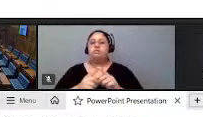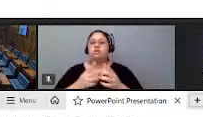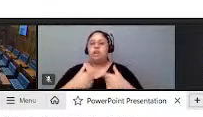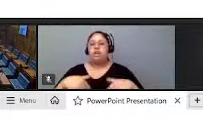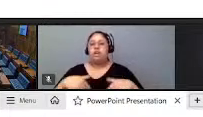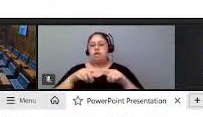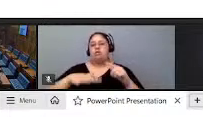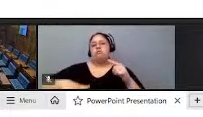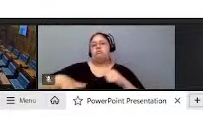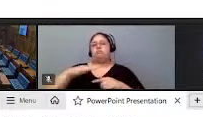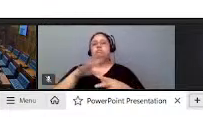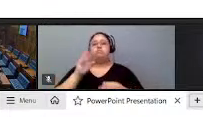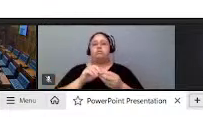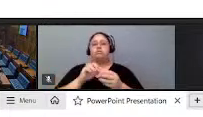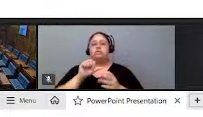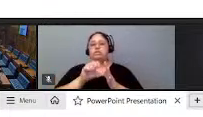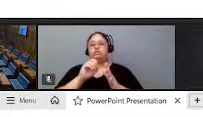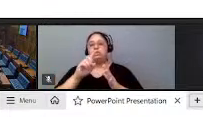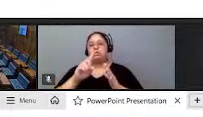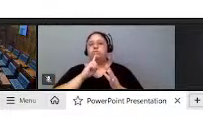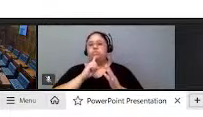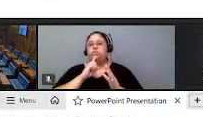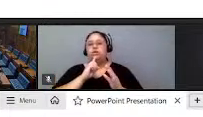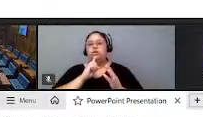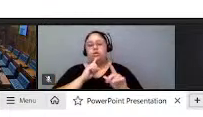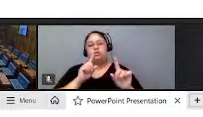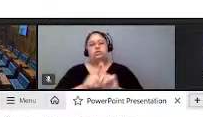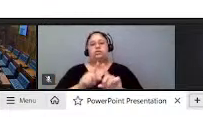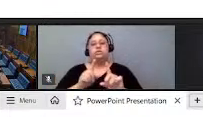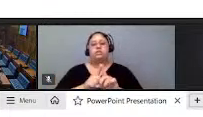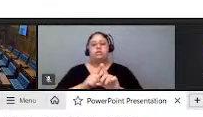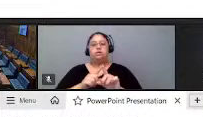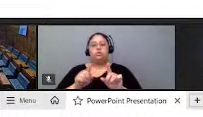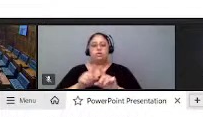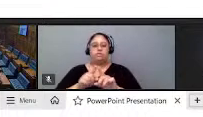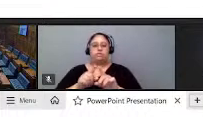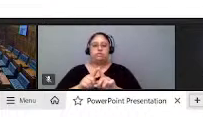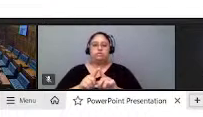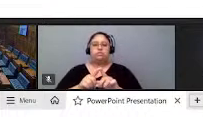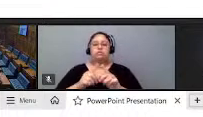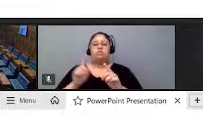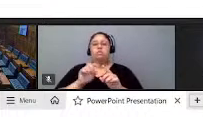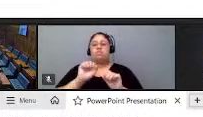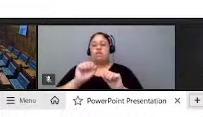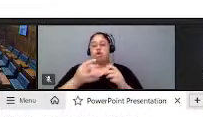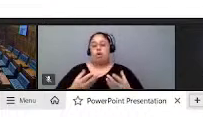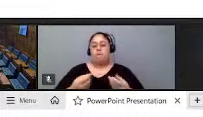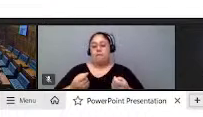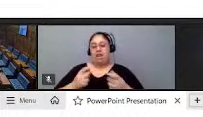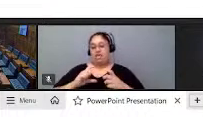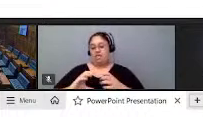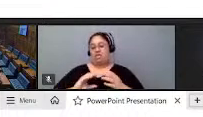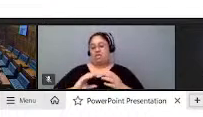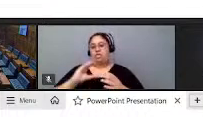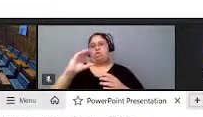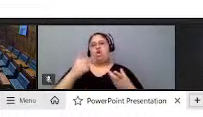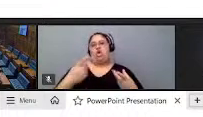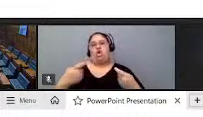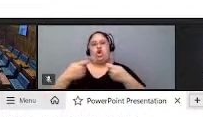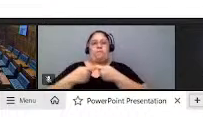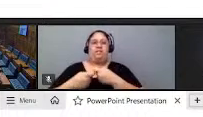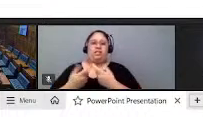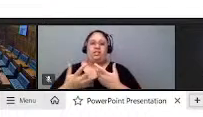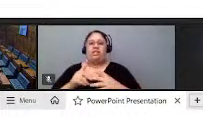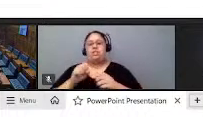around 160,000 square m that was awarded and um what they have committed to offer um in the air